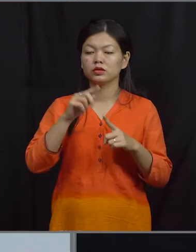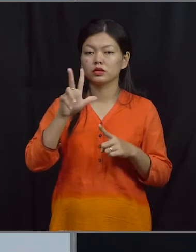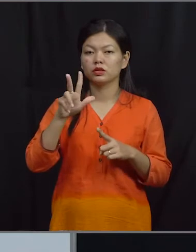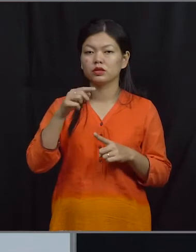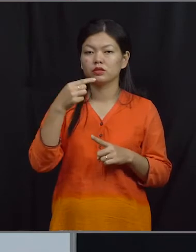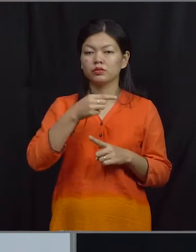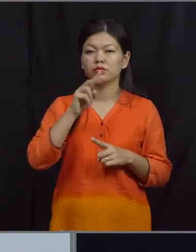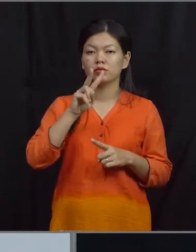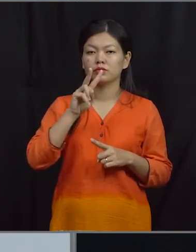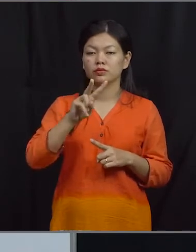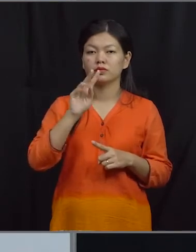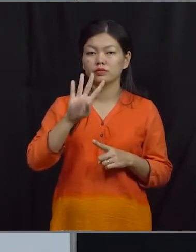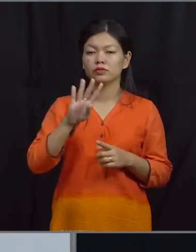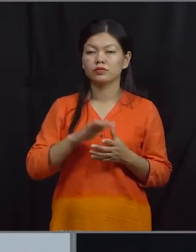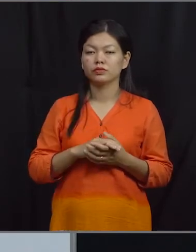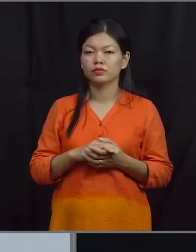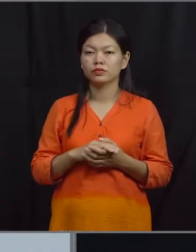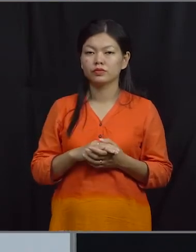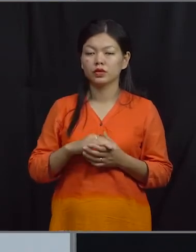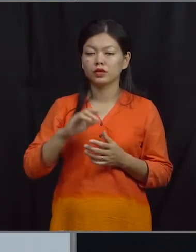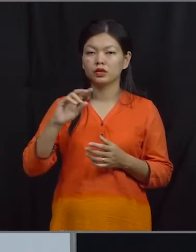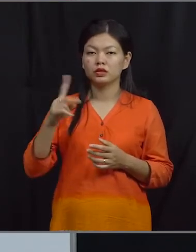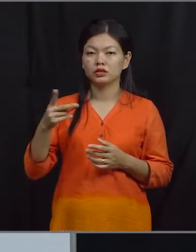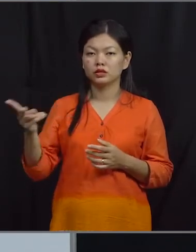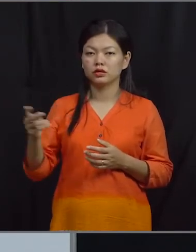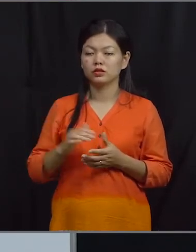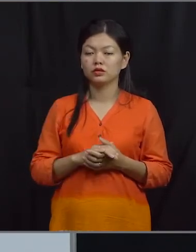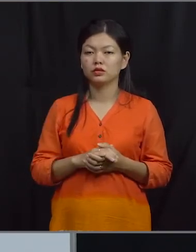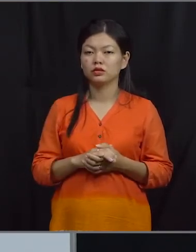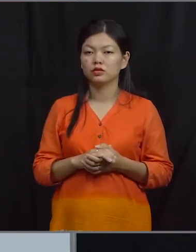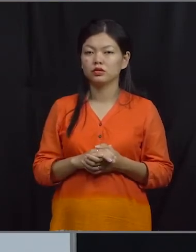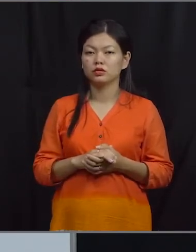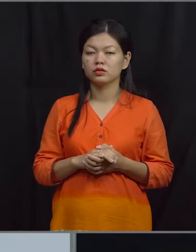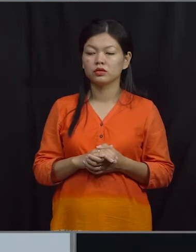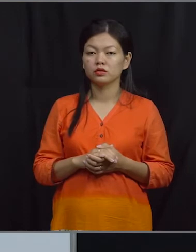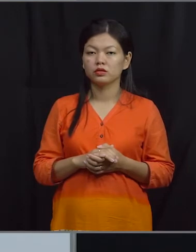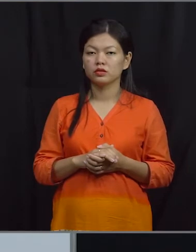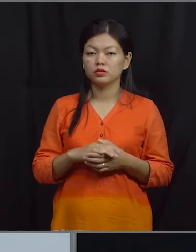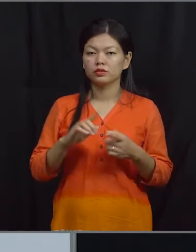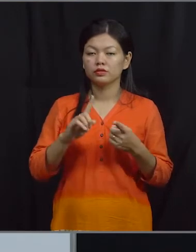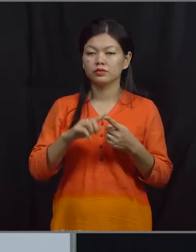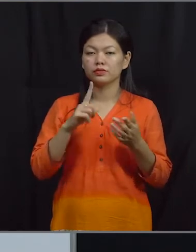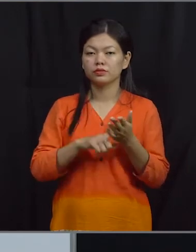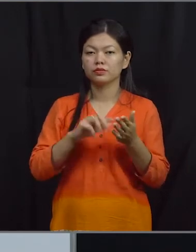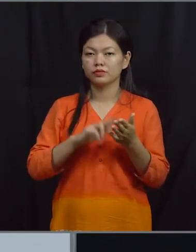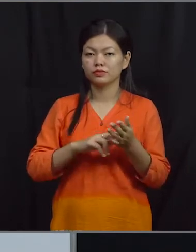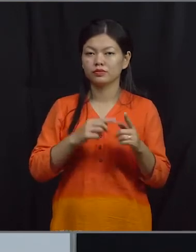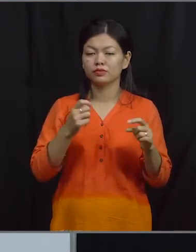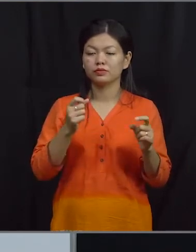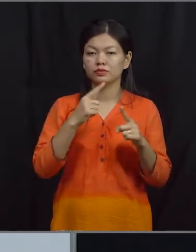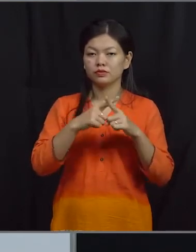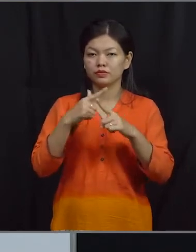24, right? And take the second row and this column. Multiply element wise and add it. Minus 2 into